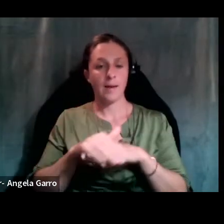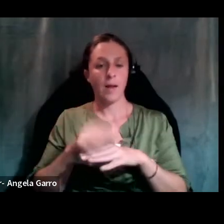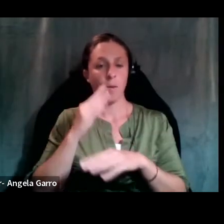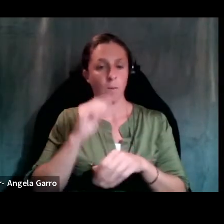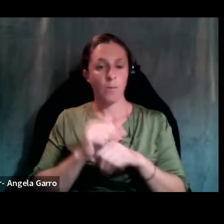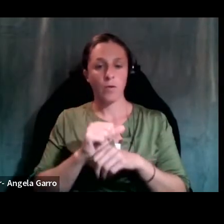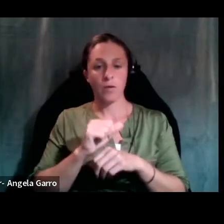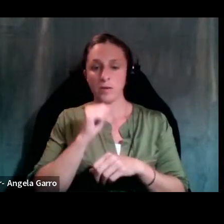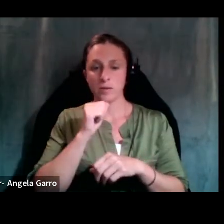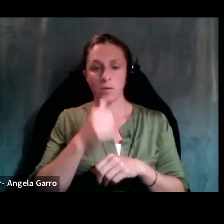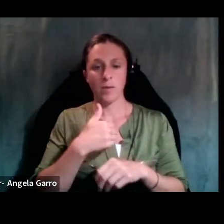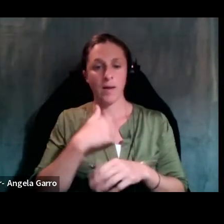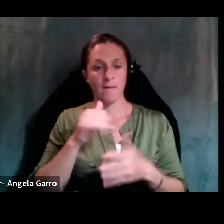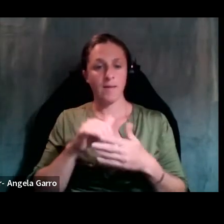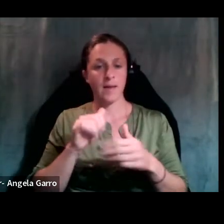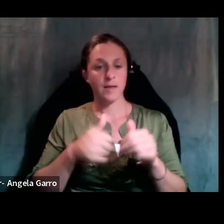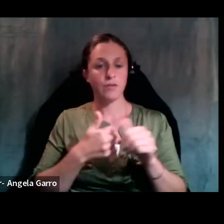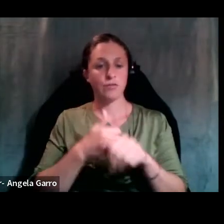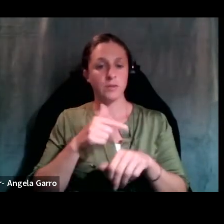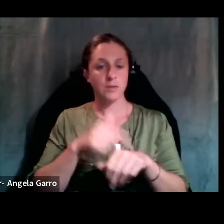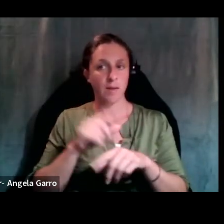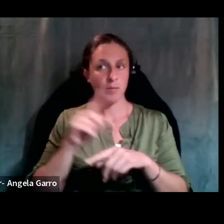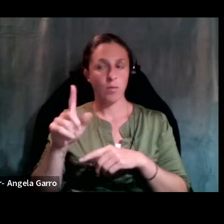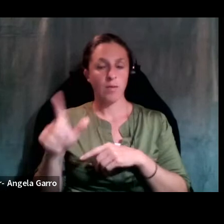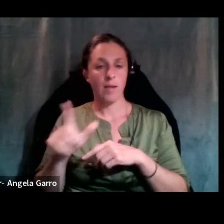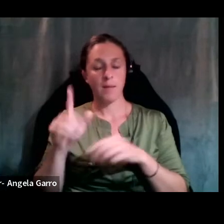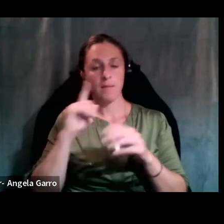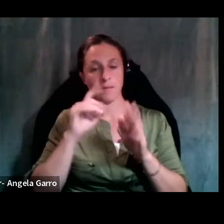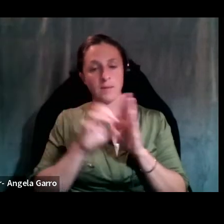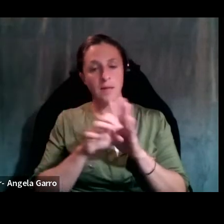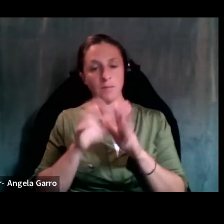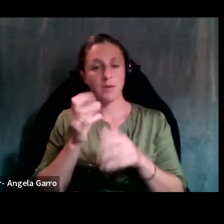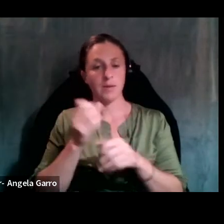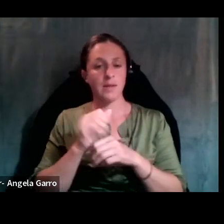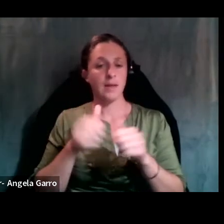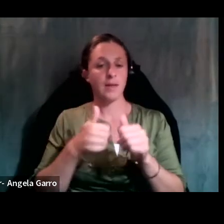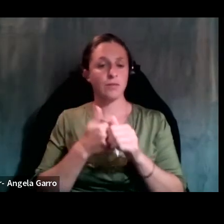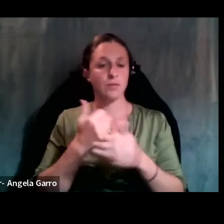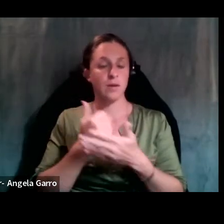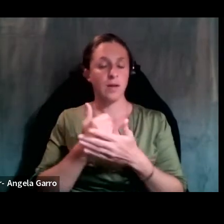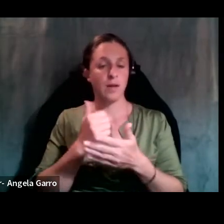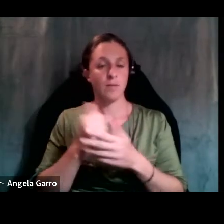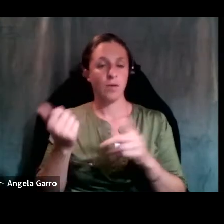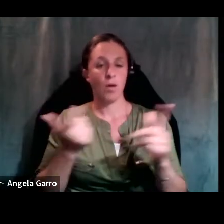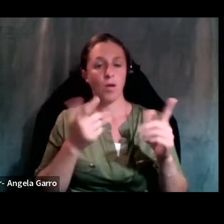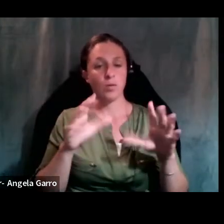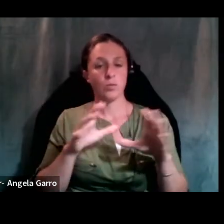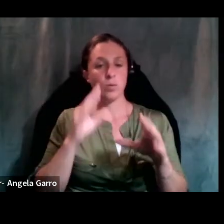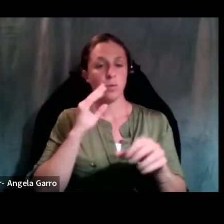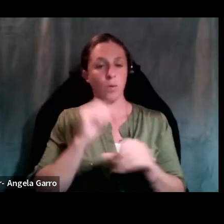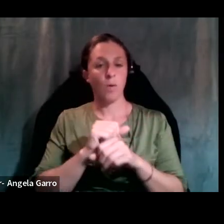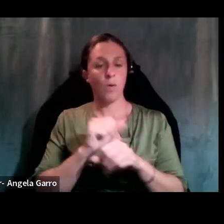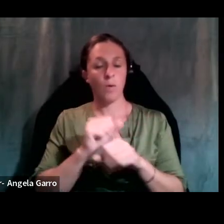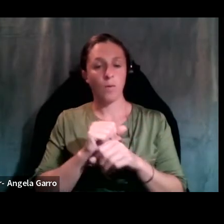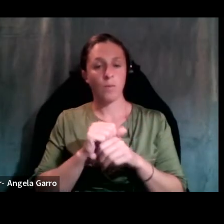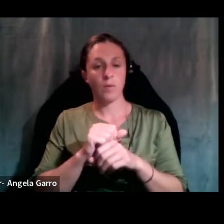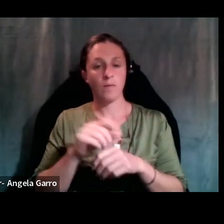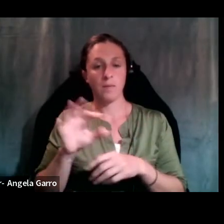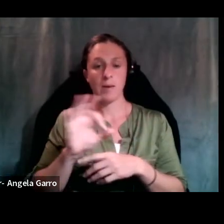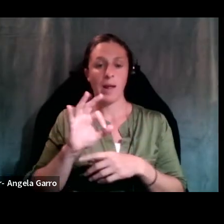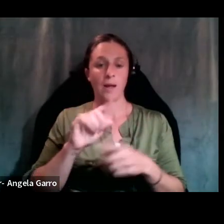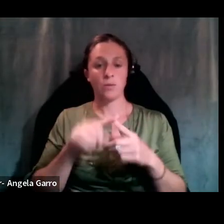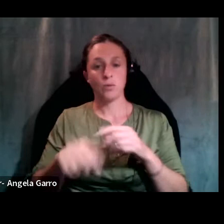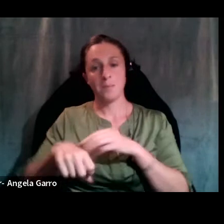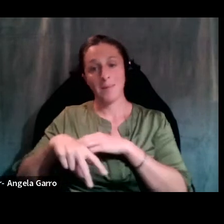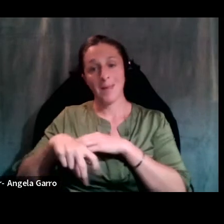that extra time to go to the library, for example, or get the extra help, all of them were doing their homework from 9 o'clock to midnight because they had